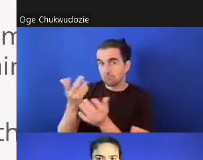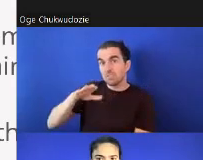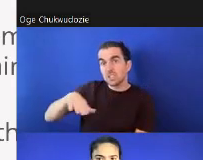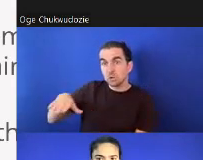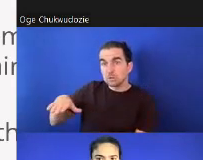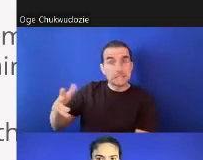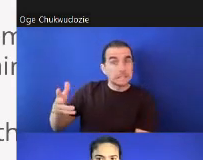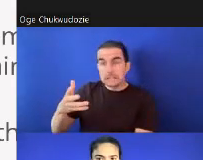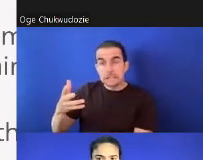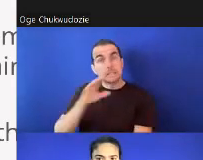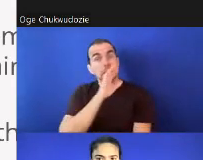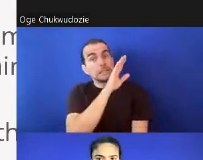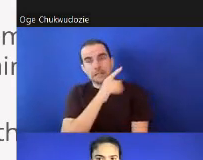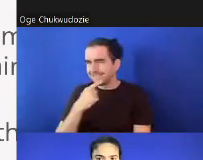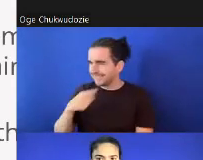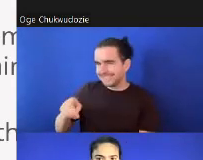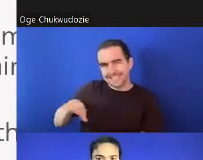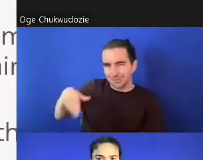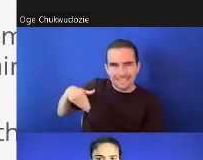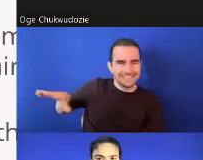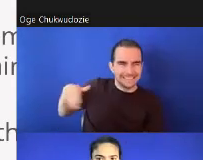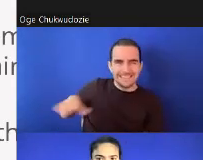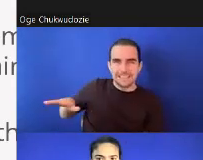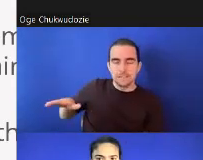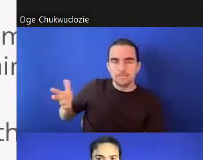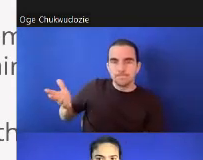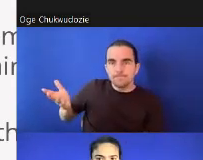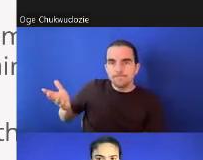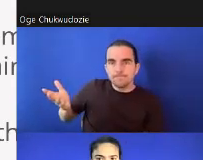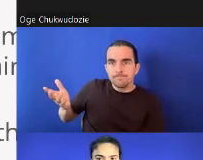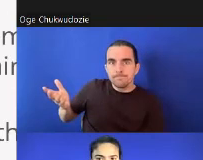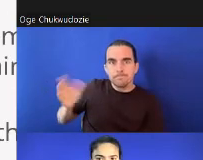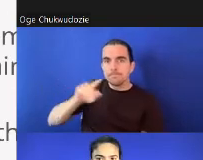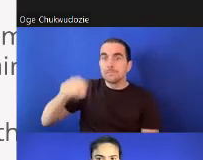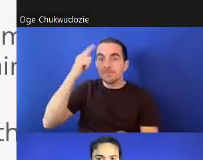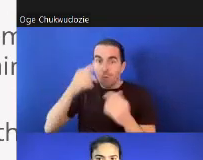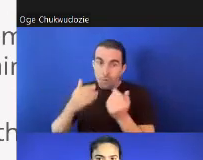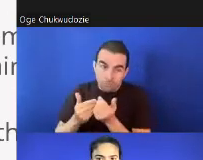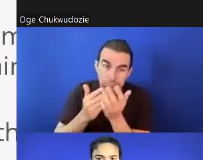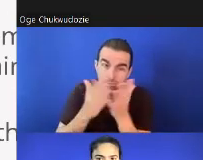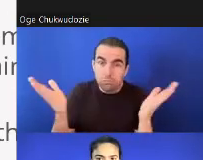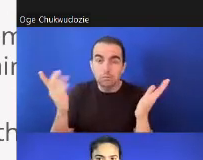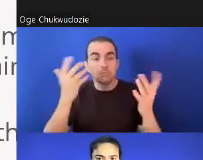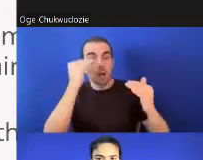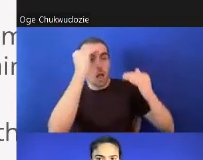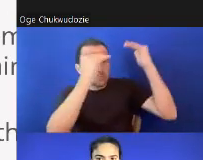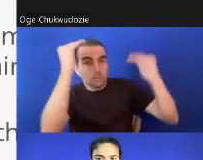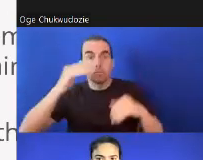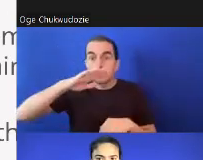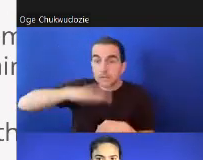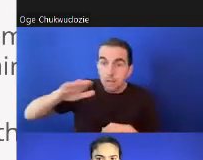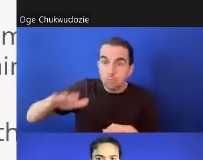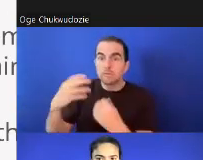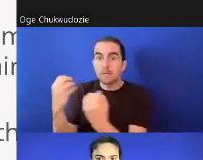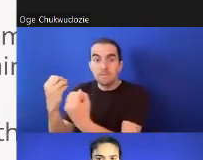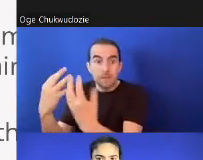for children, so that it is clear that everyone has a right to share feedback and complaints. And I think these rights are